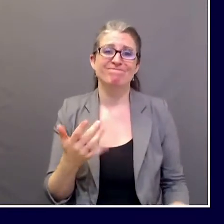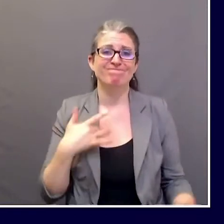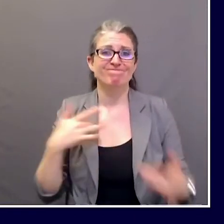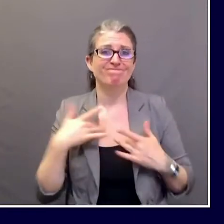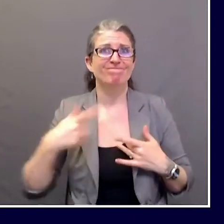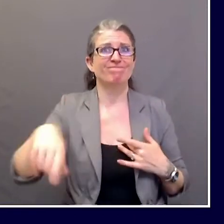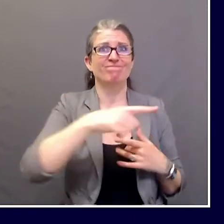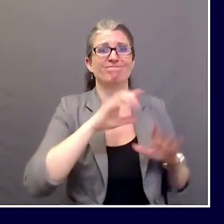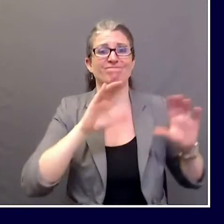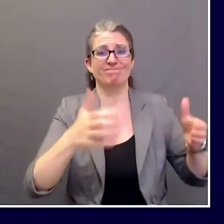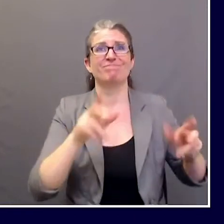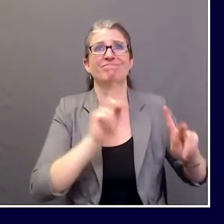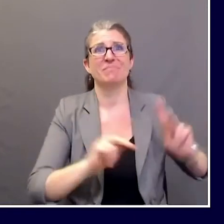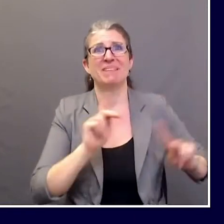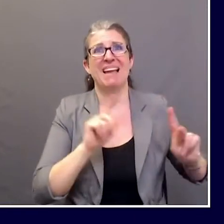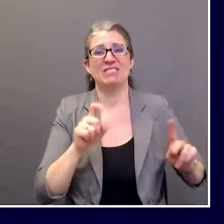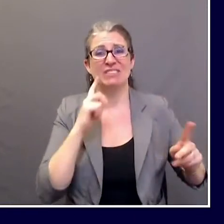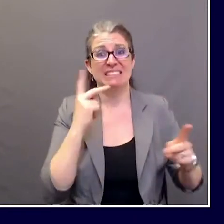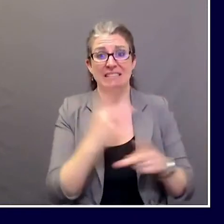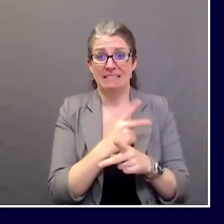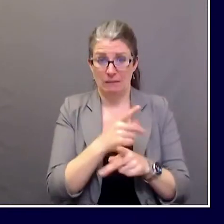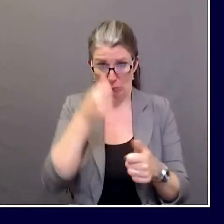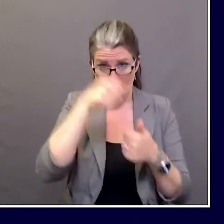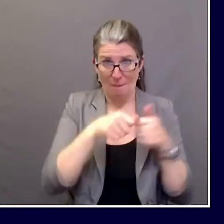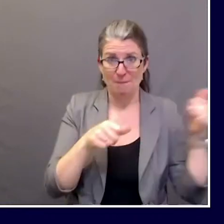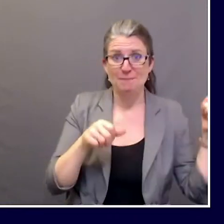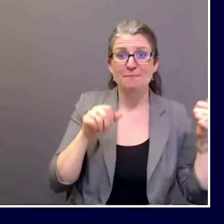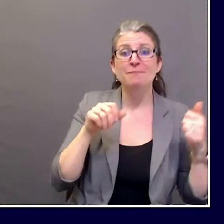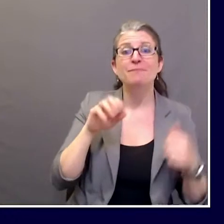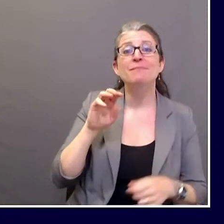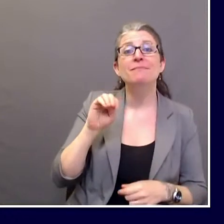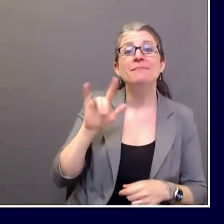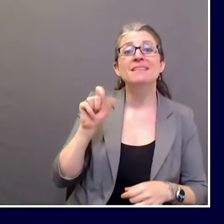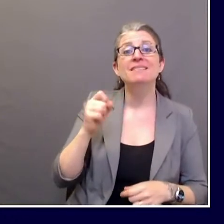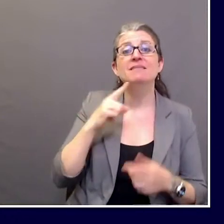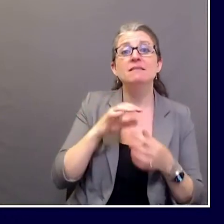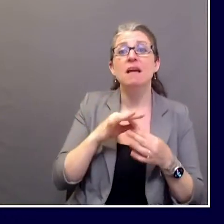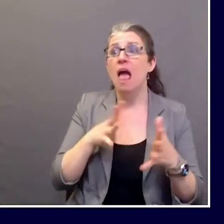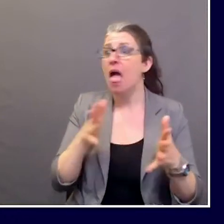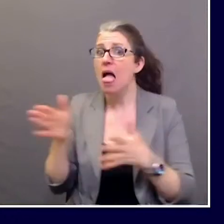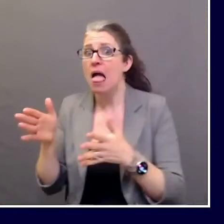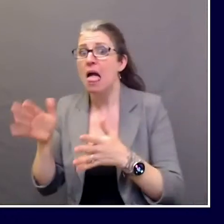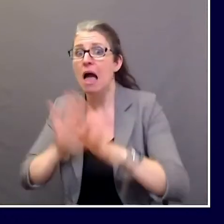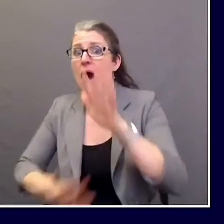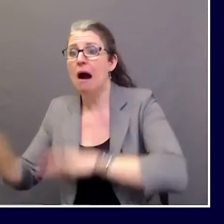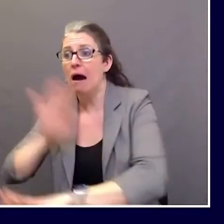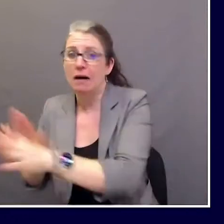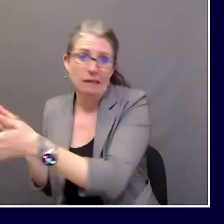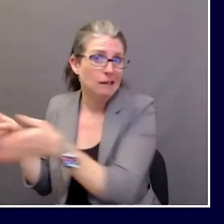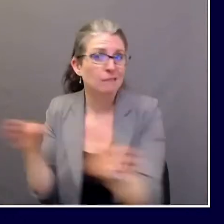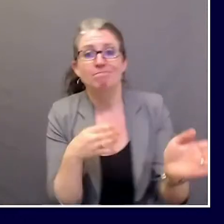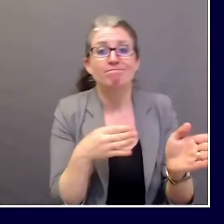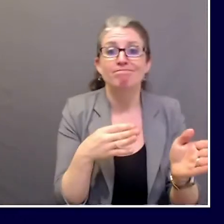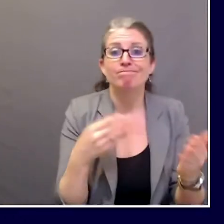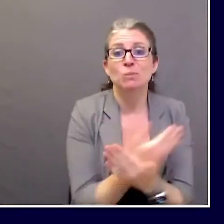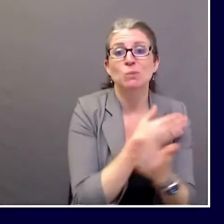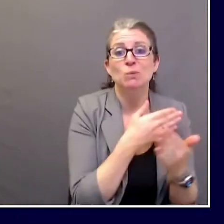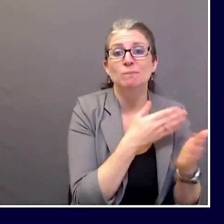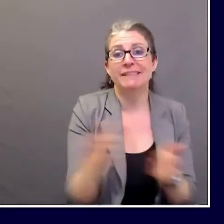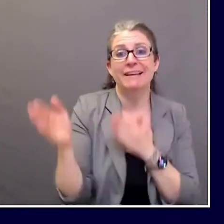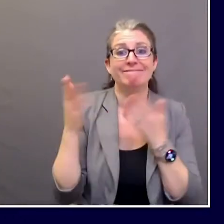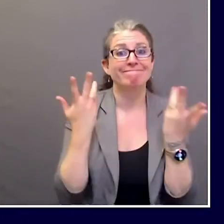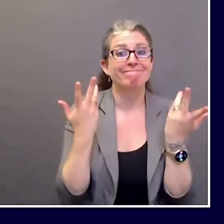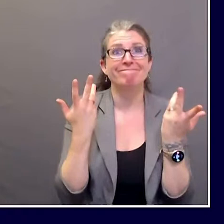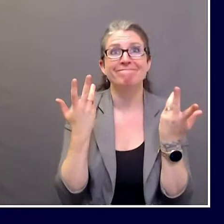day one has been, we'll get it done. And so the entire pandemic has been a series